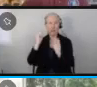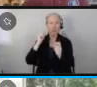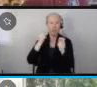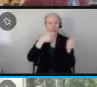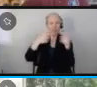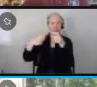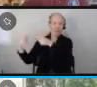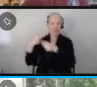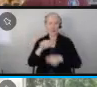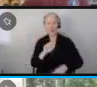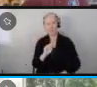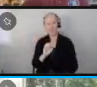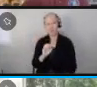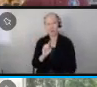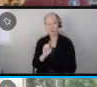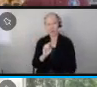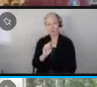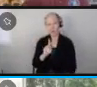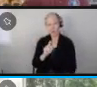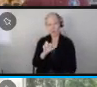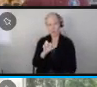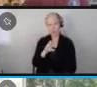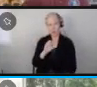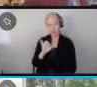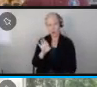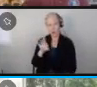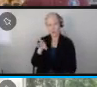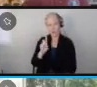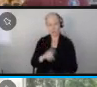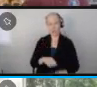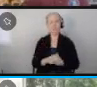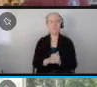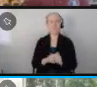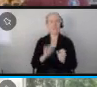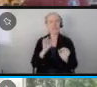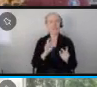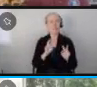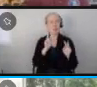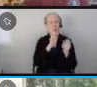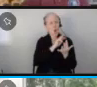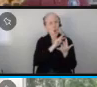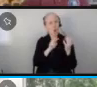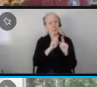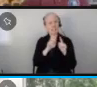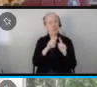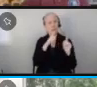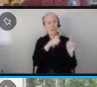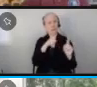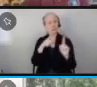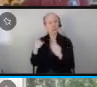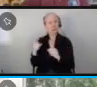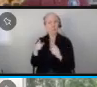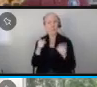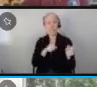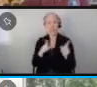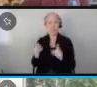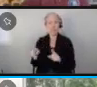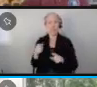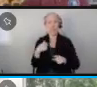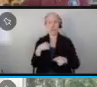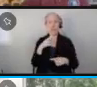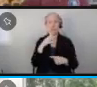And currently, I mean, if you're looking at all the missions that are planned, we are talking about few crew